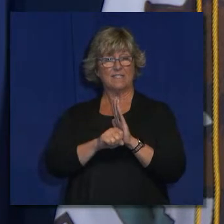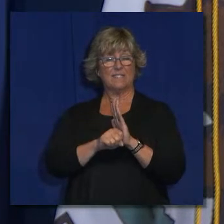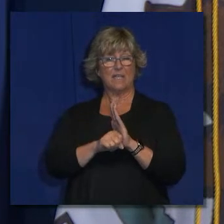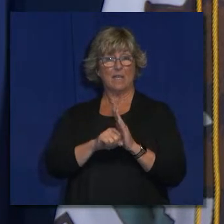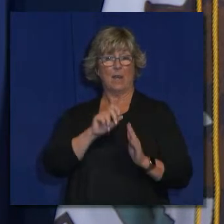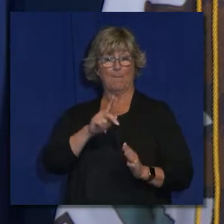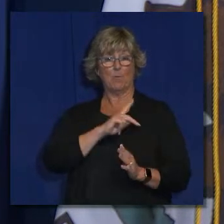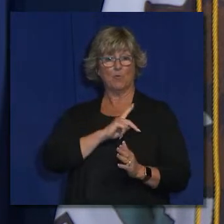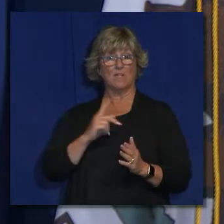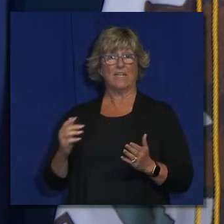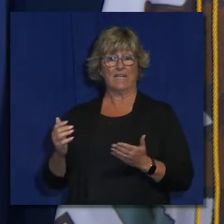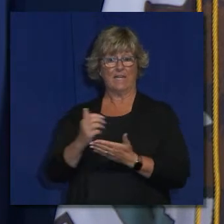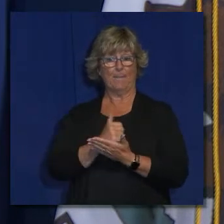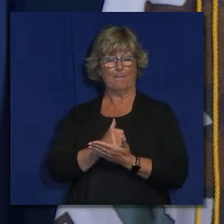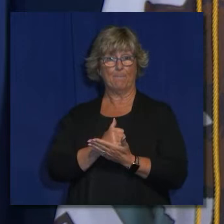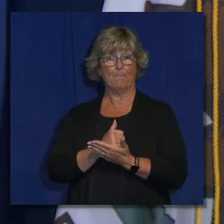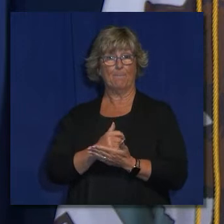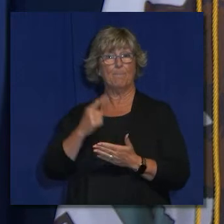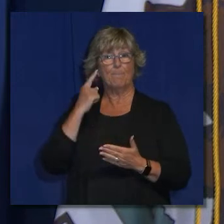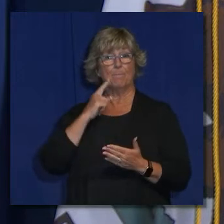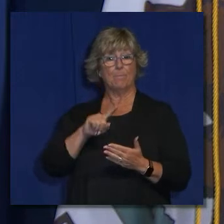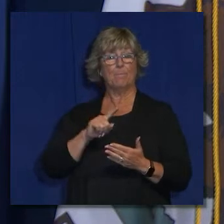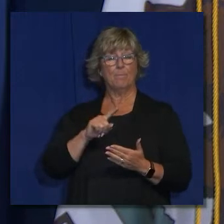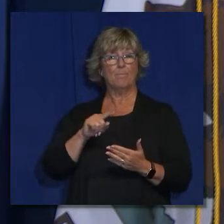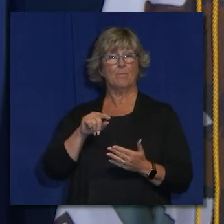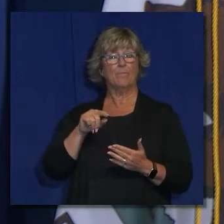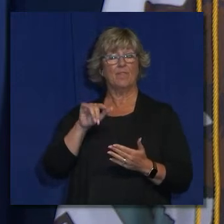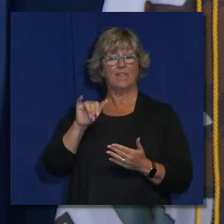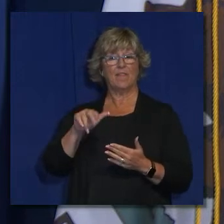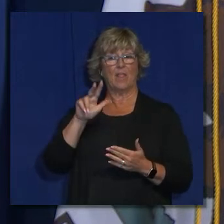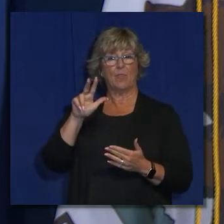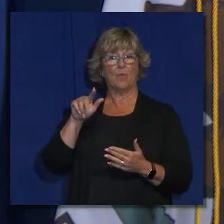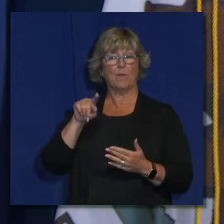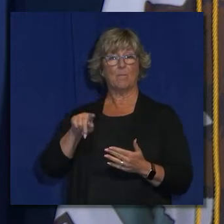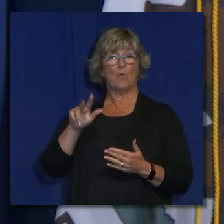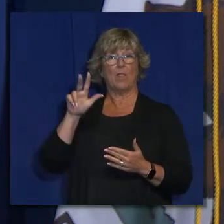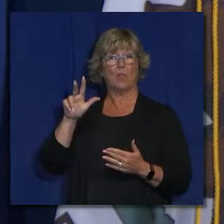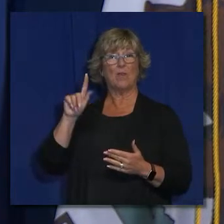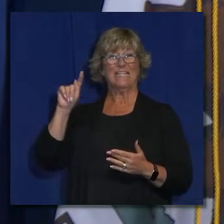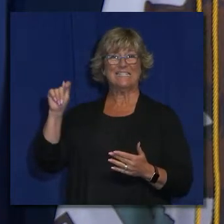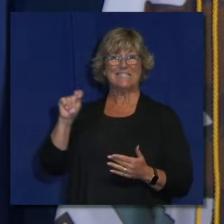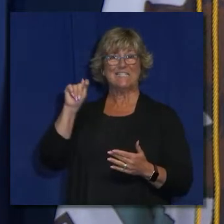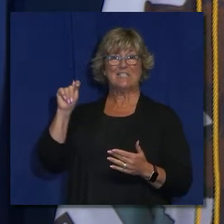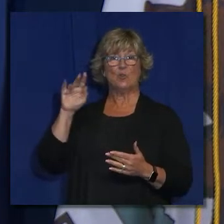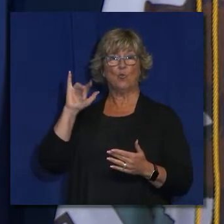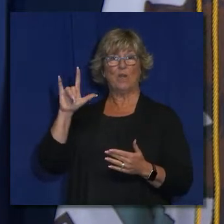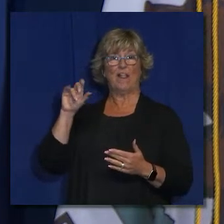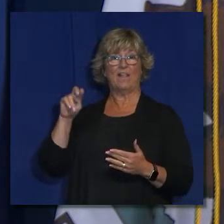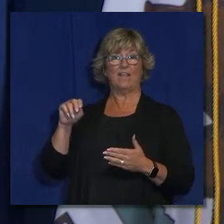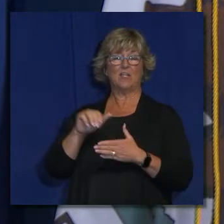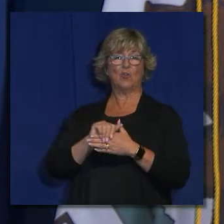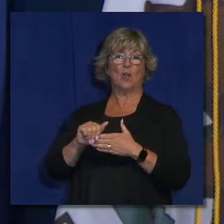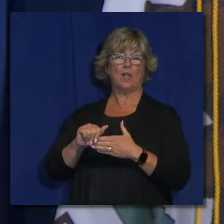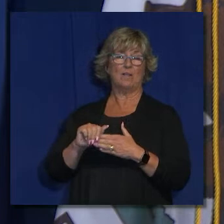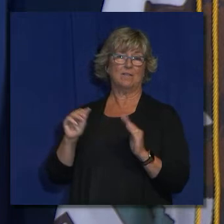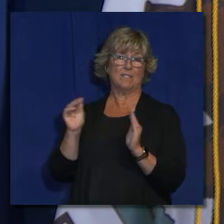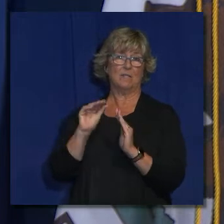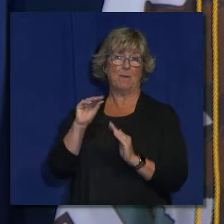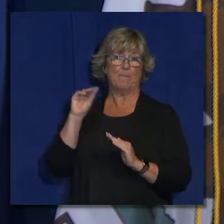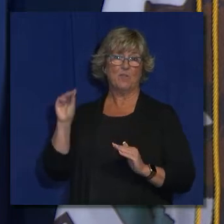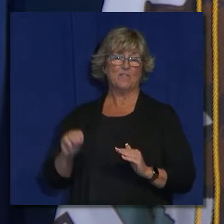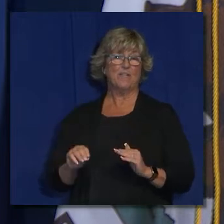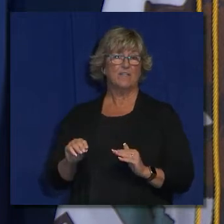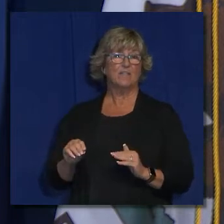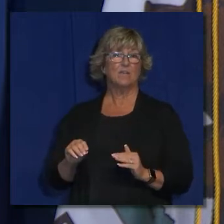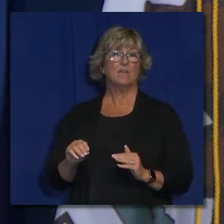income. The state's personal income, for context, is $3.3 trillion. So it's a pretty small percentage, a very